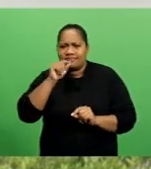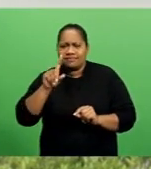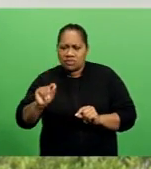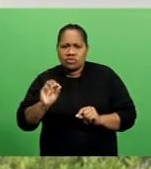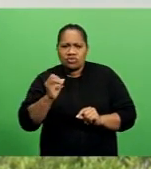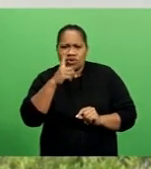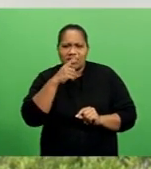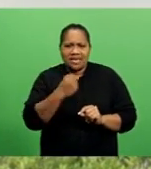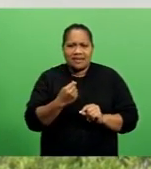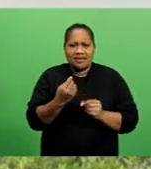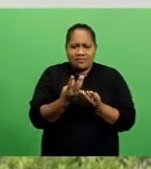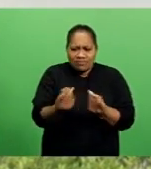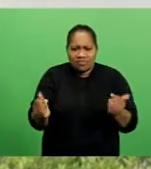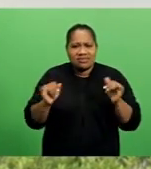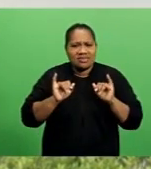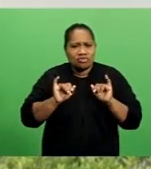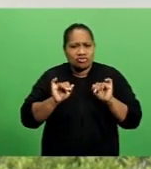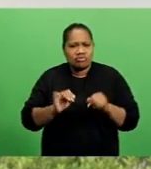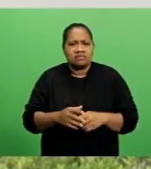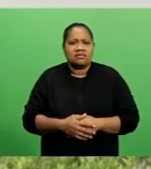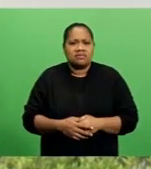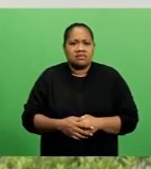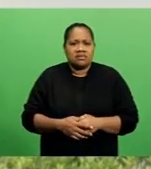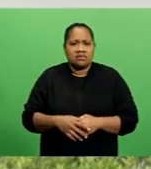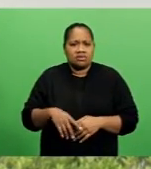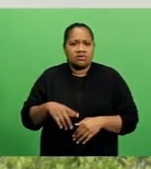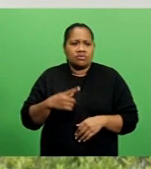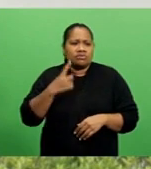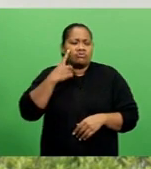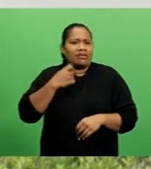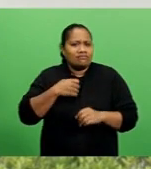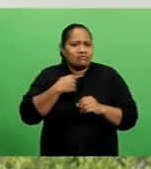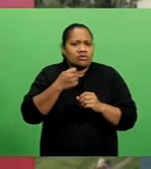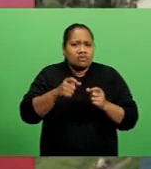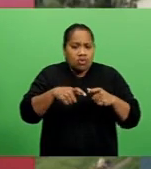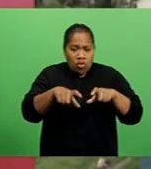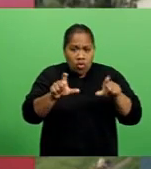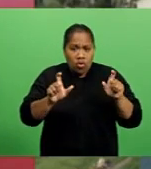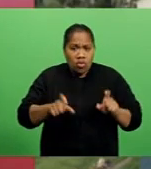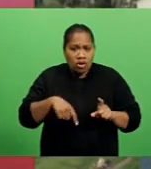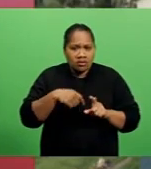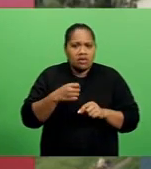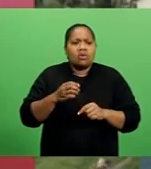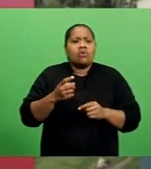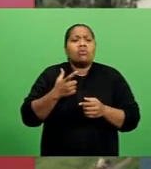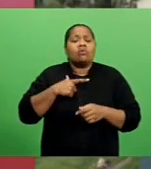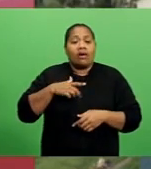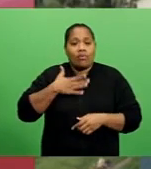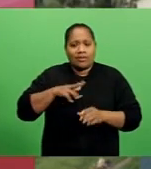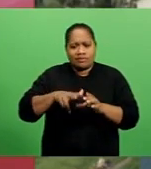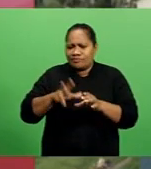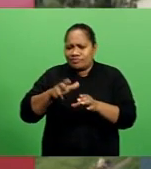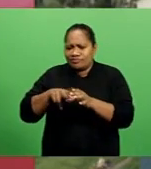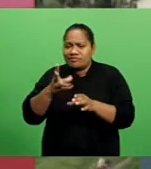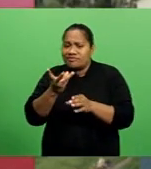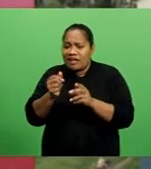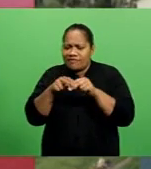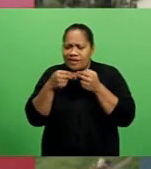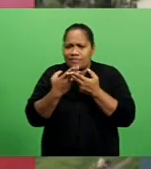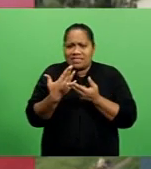confirms they are fighting in court to remove a few families from the Mead Road flats. And there were other 2 or